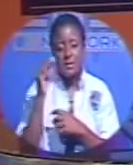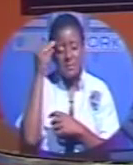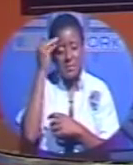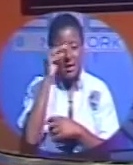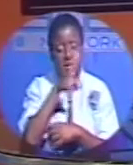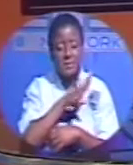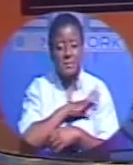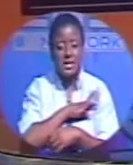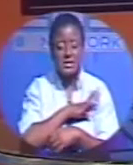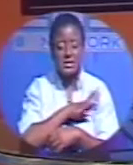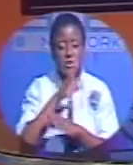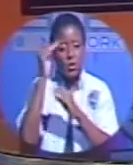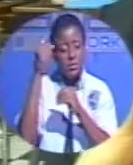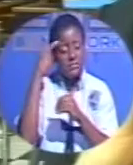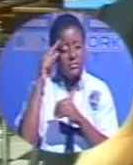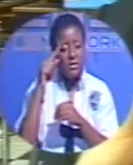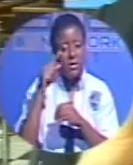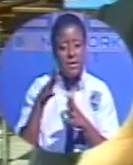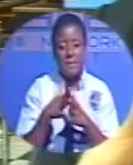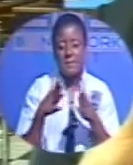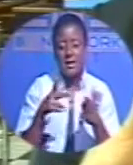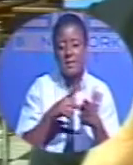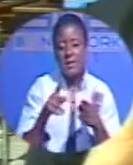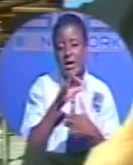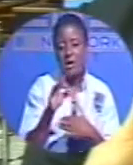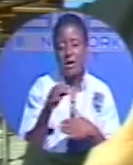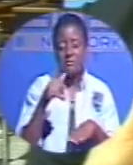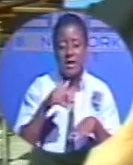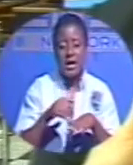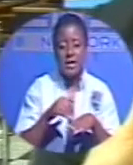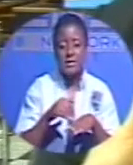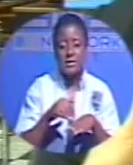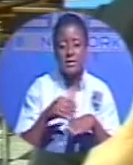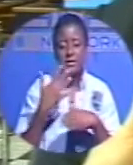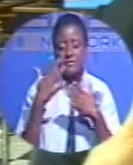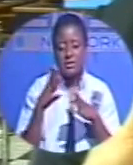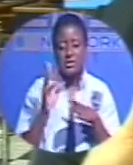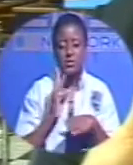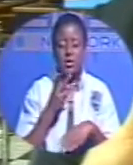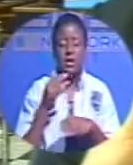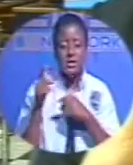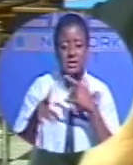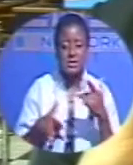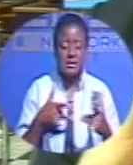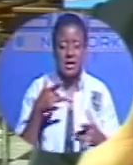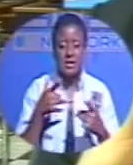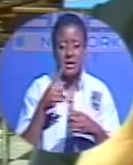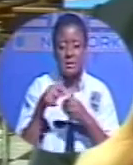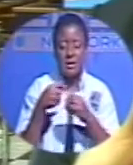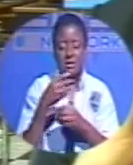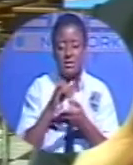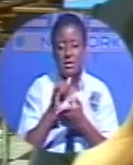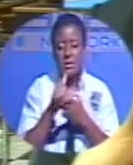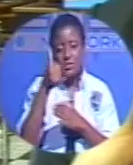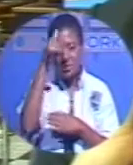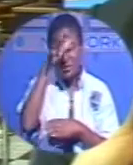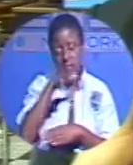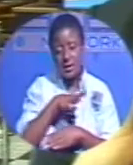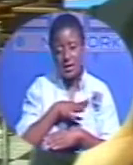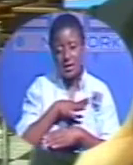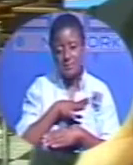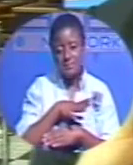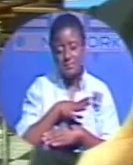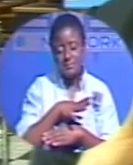line. We are really excited about those guys because of the potential that they have, going into